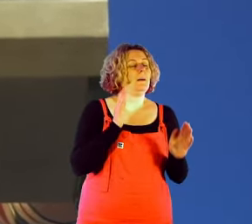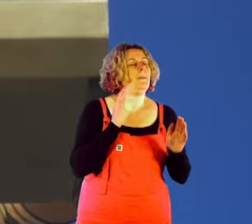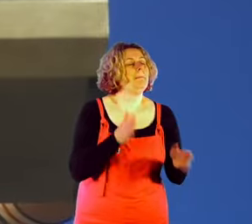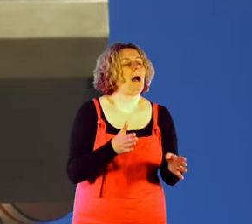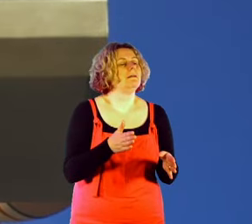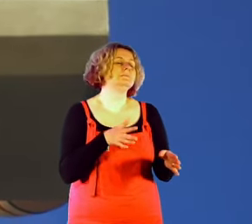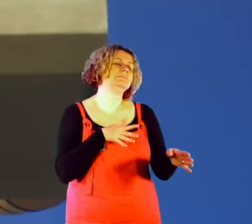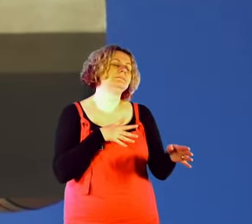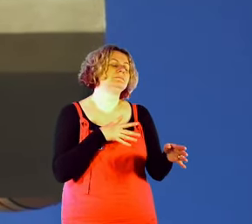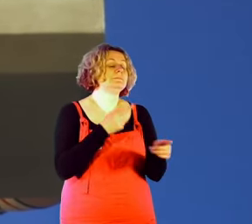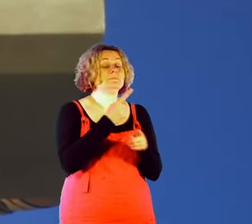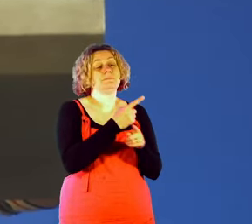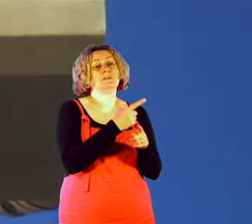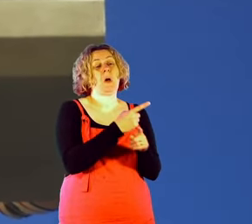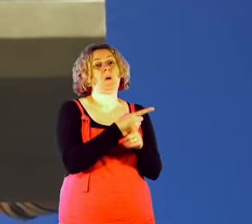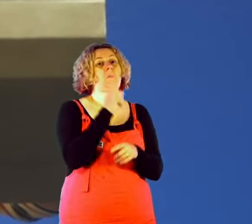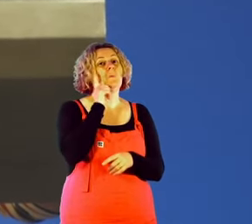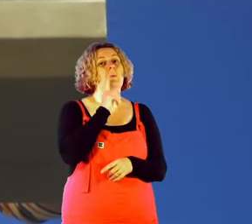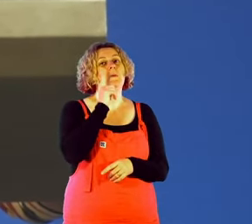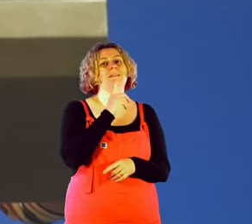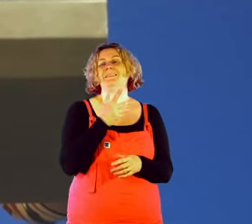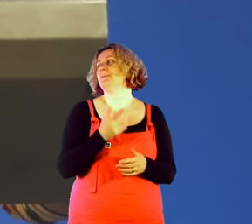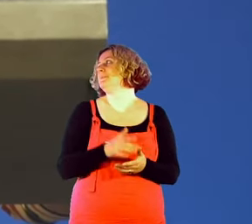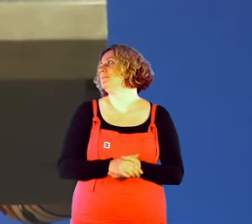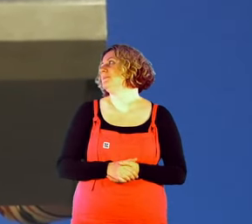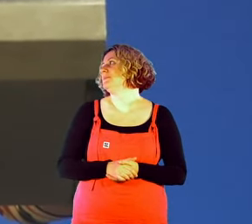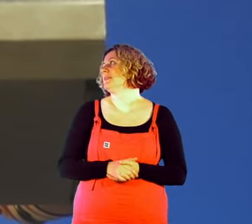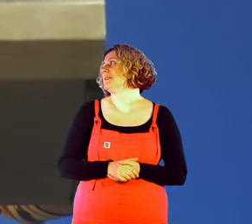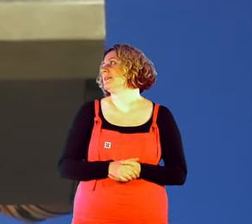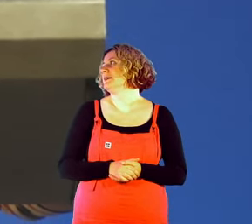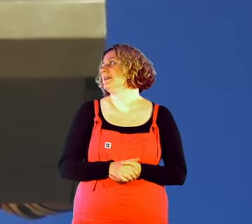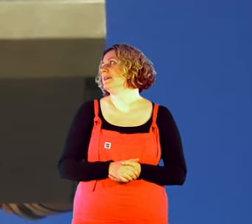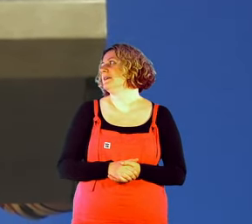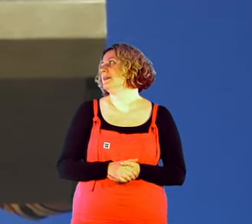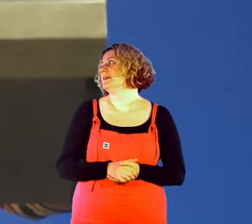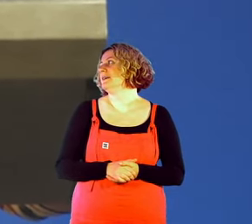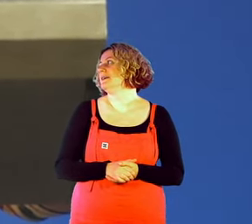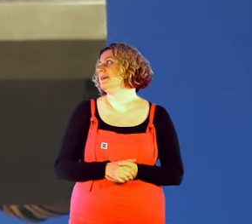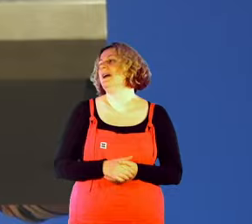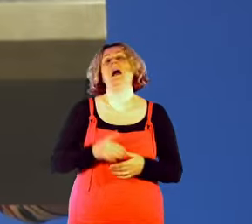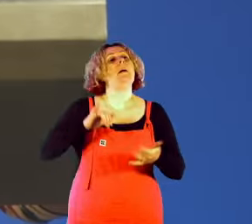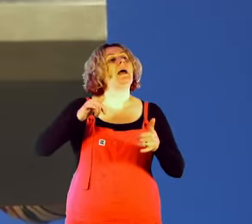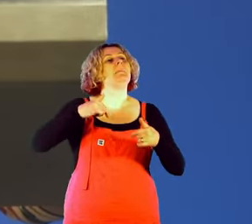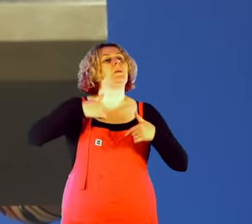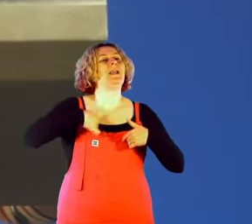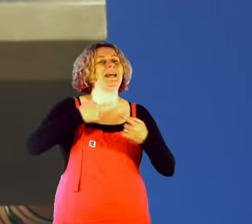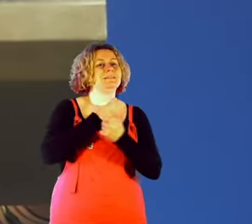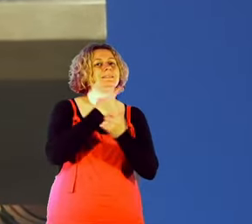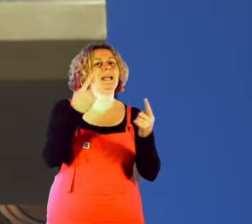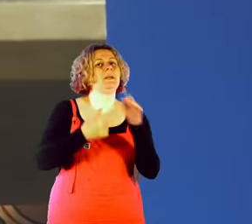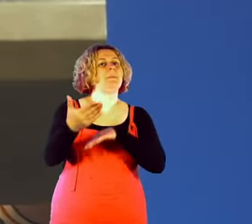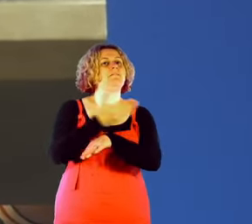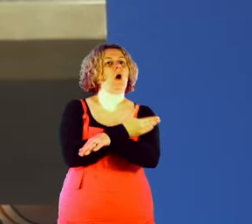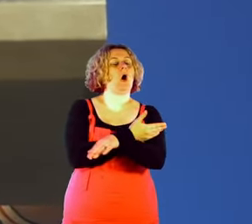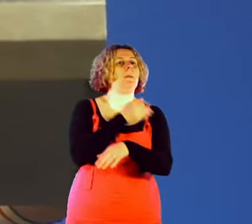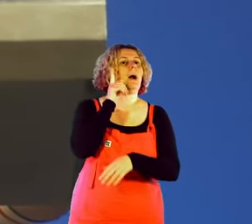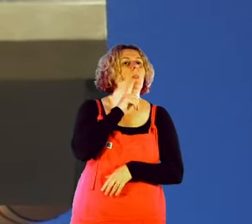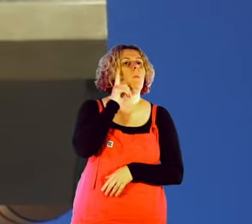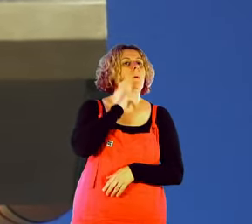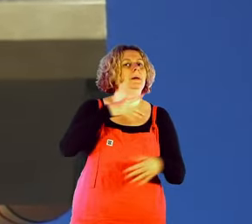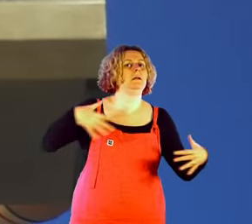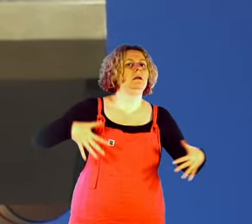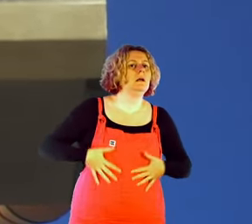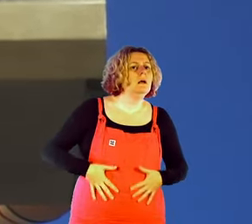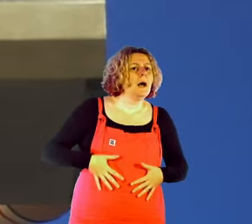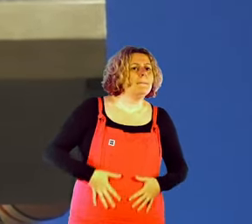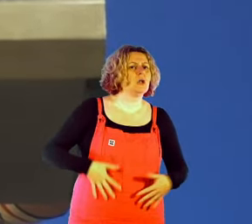I think maybe I made it sound more uneven than it is in the way I present it, but nonetheless, be aware that even if it's